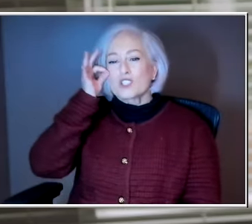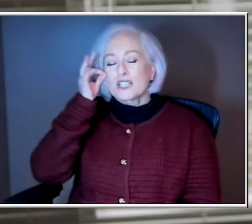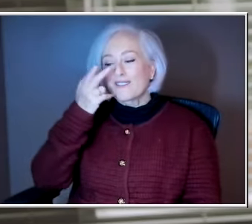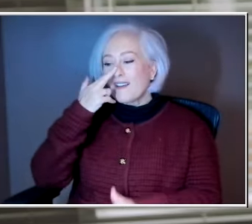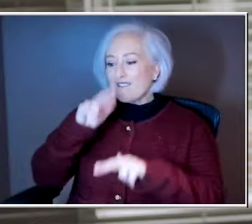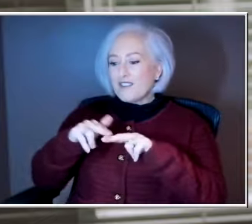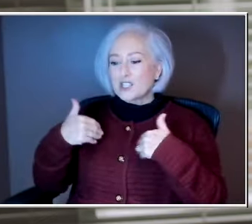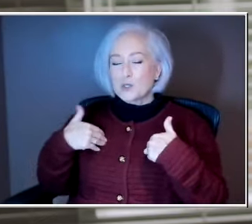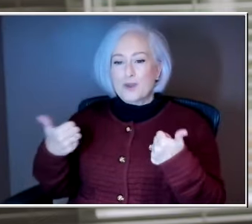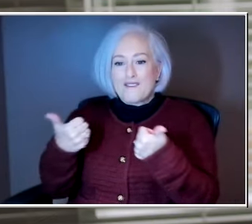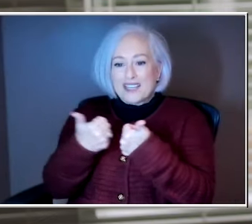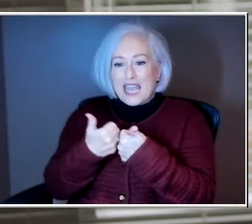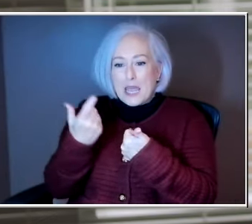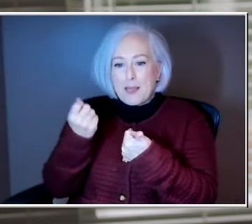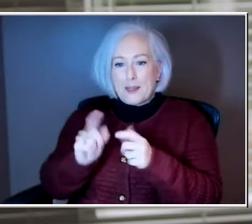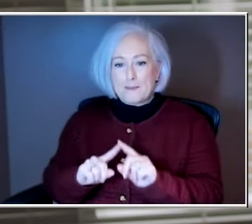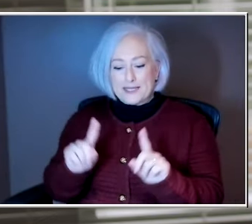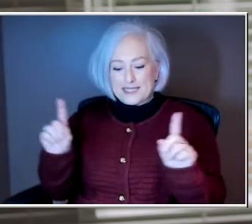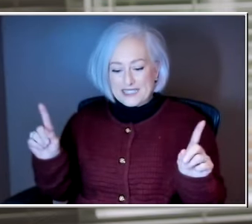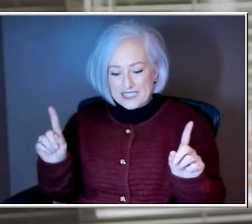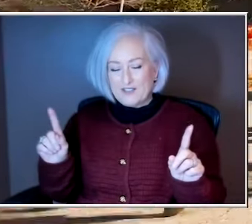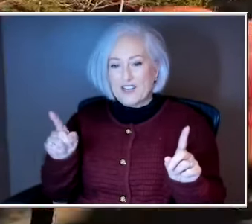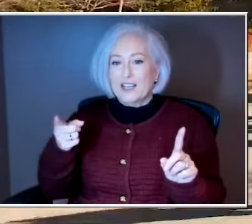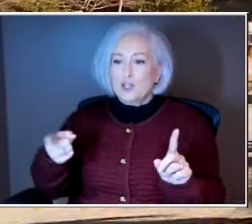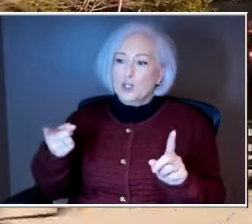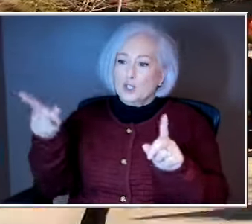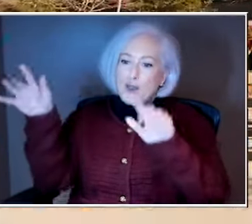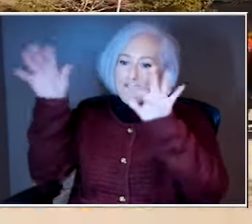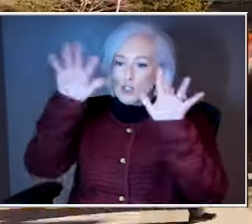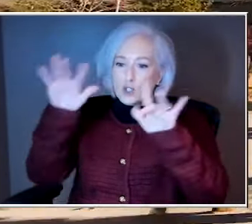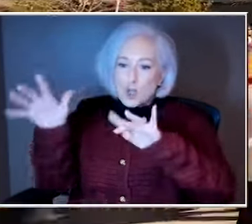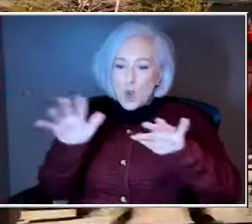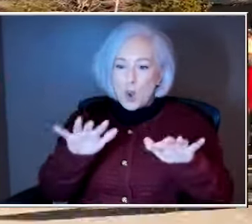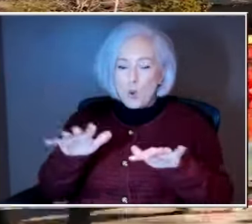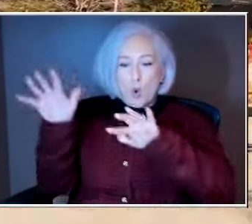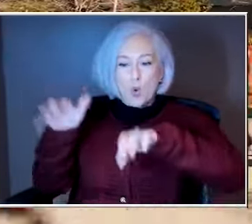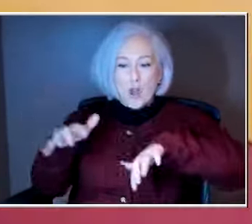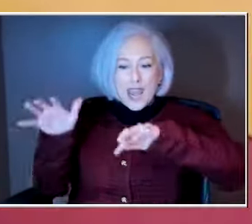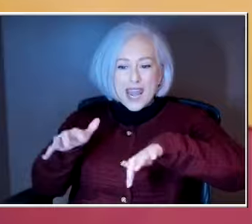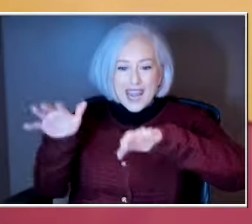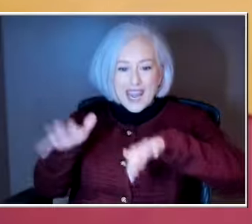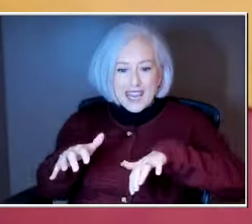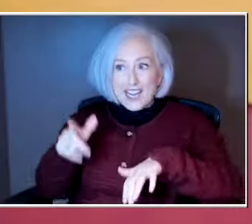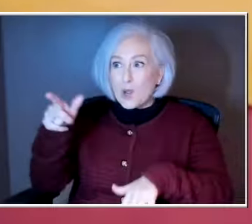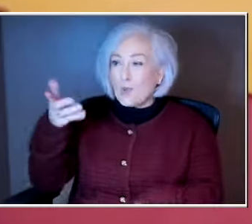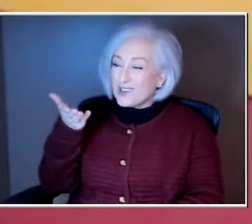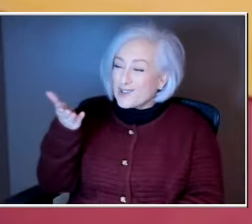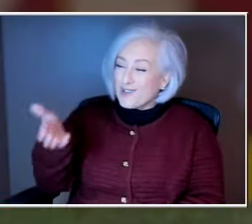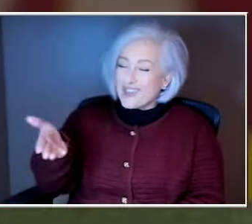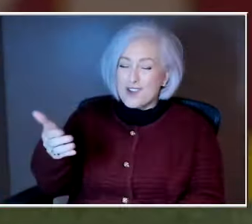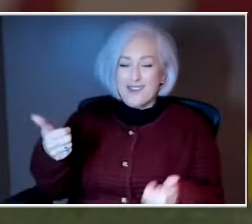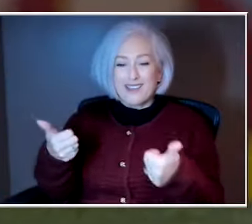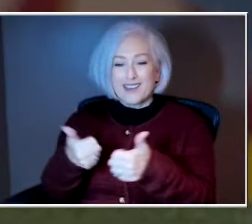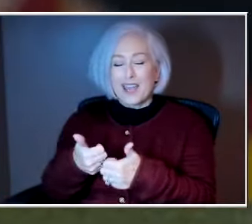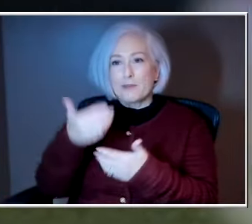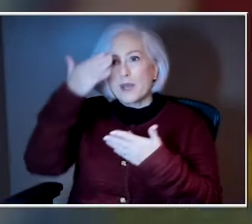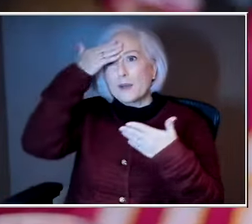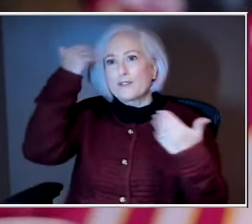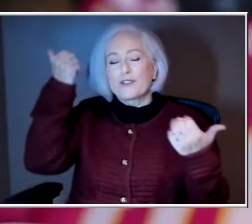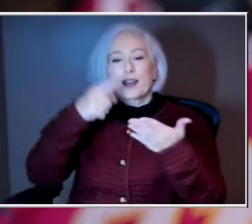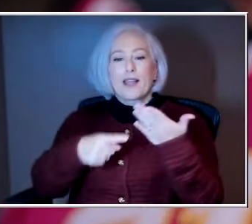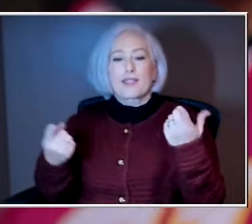a little bit different and you're dealing with some snow or rain and that kind of thing. And once you're out there, you kind of forget it's happening. For people who are going to be watching the game, you know, making sure you're